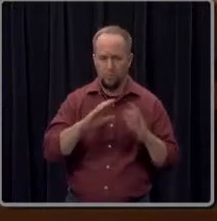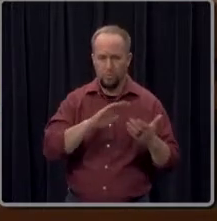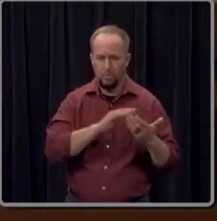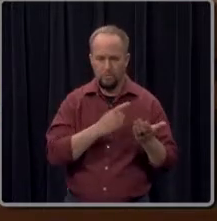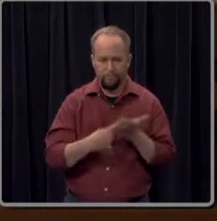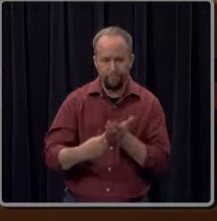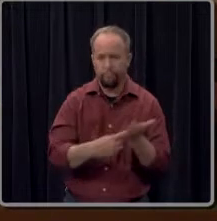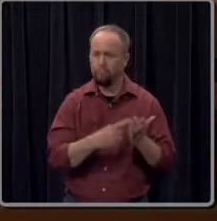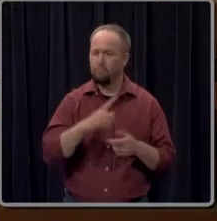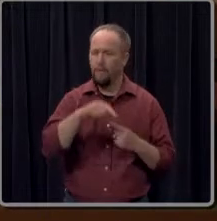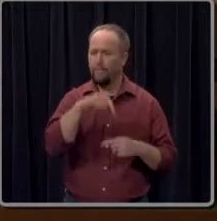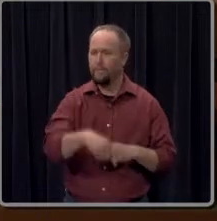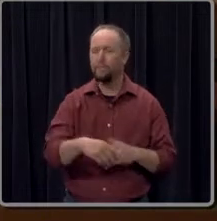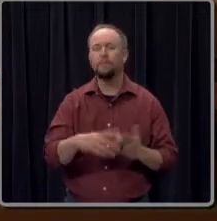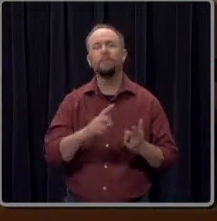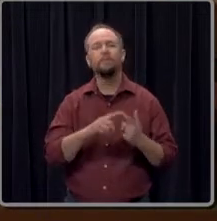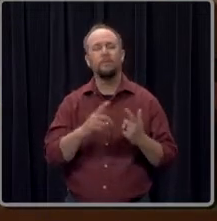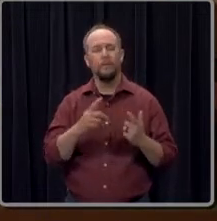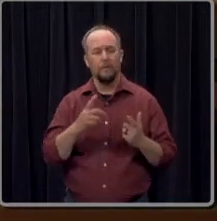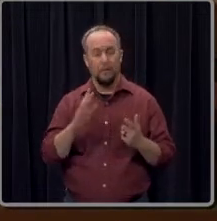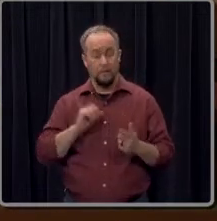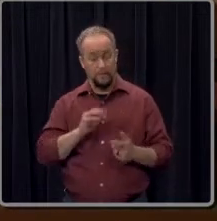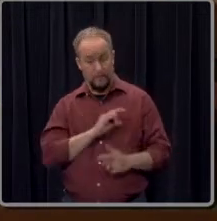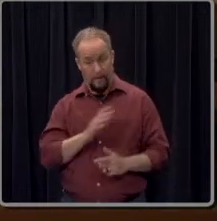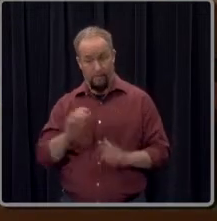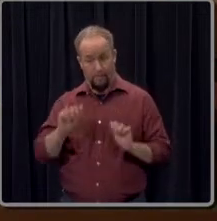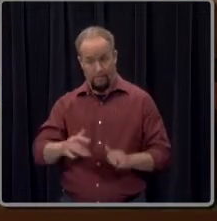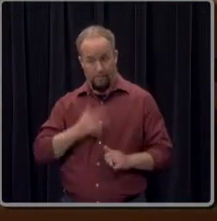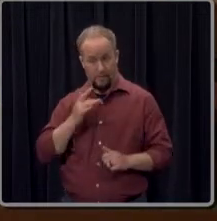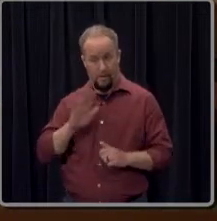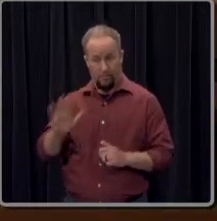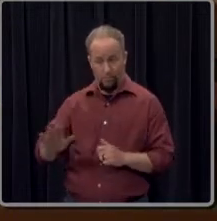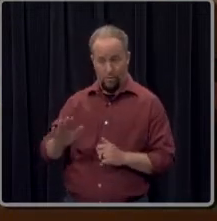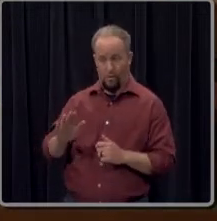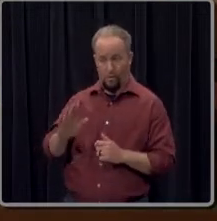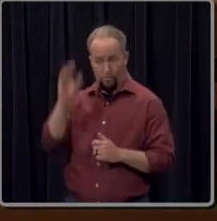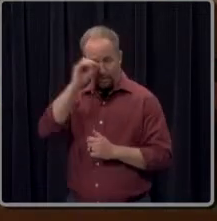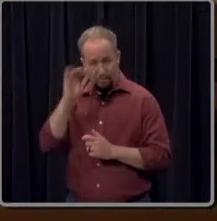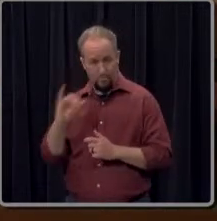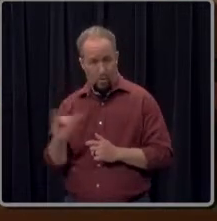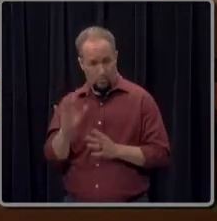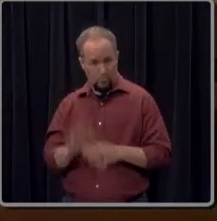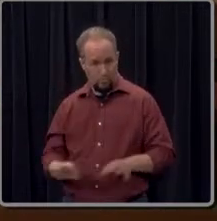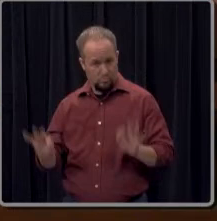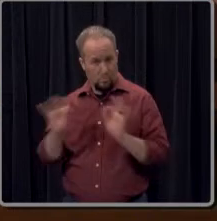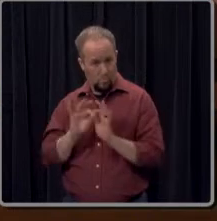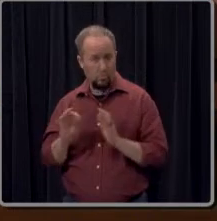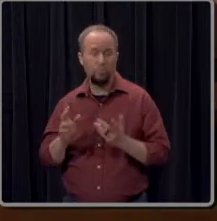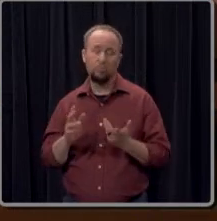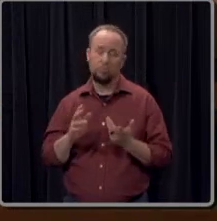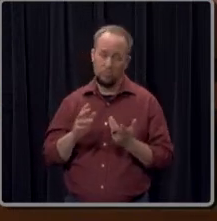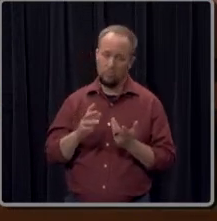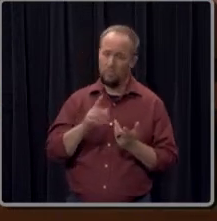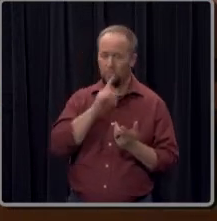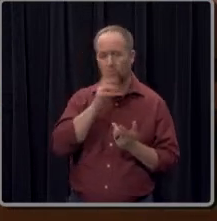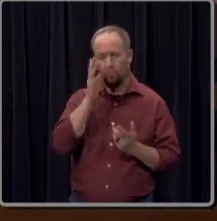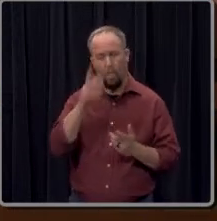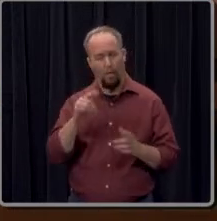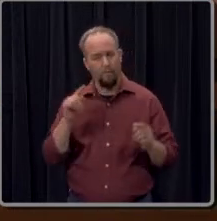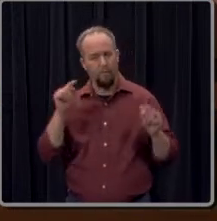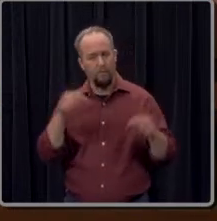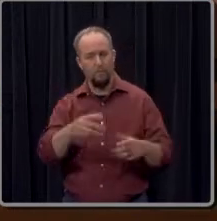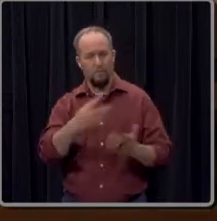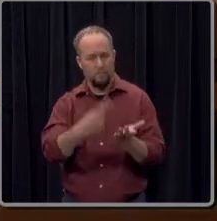this, that we get in a place where our staff feels like their voices are also importantly heard. We're going to have to come back to this. And